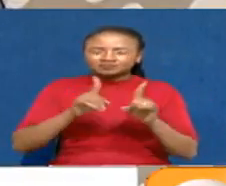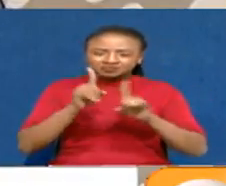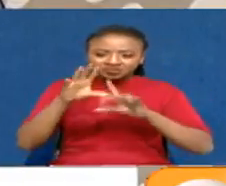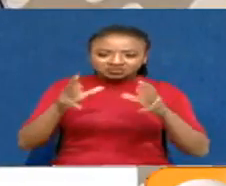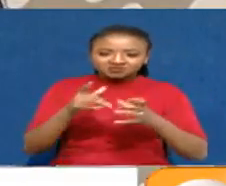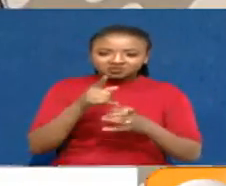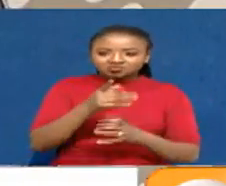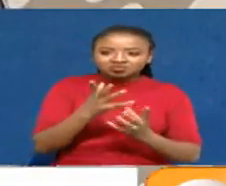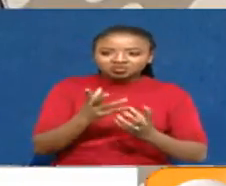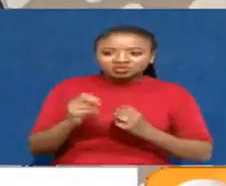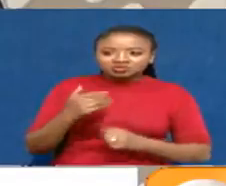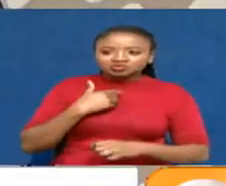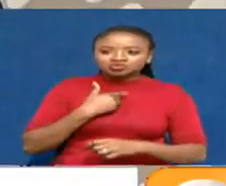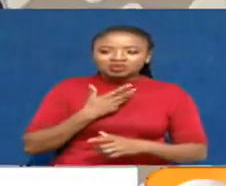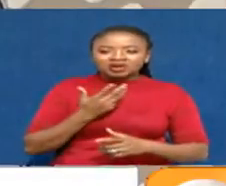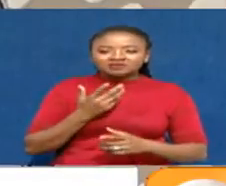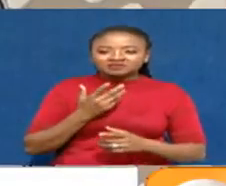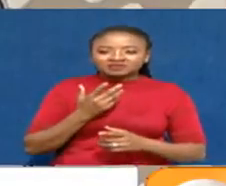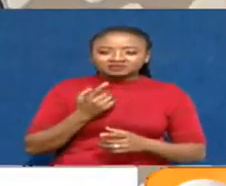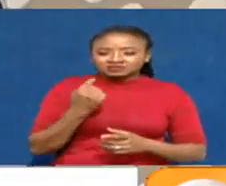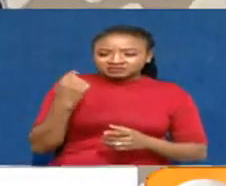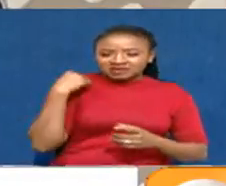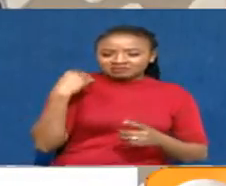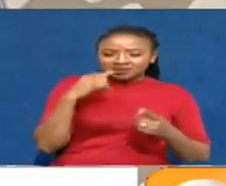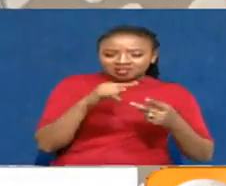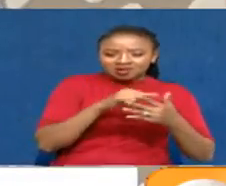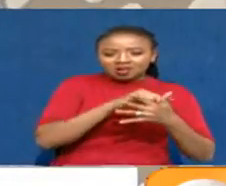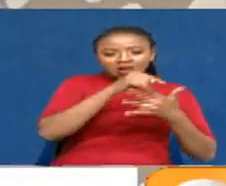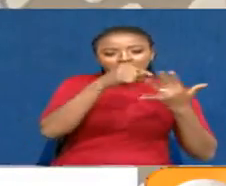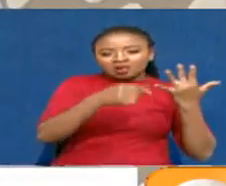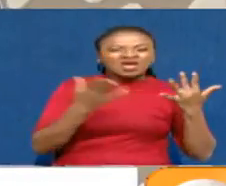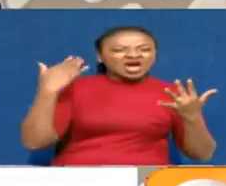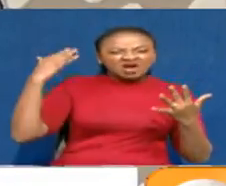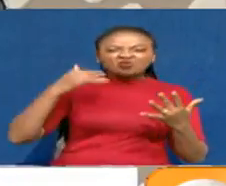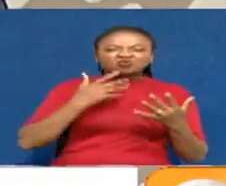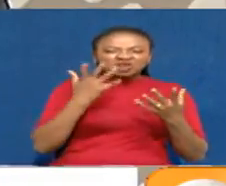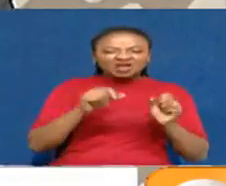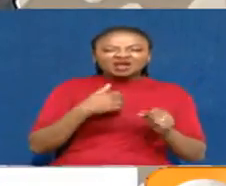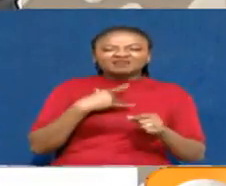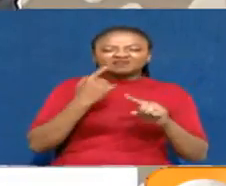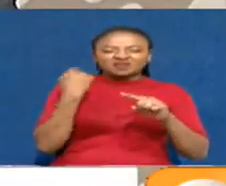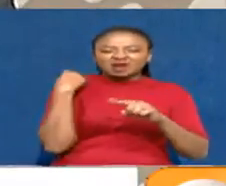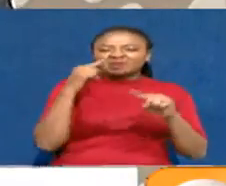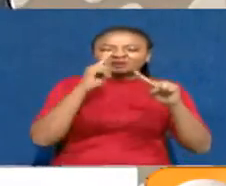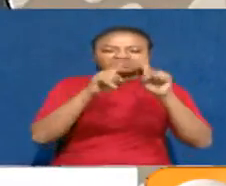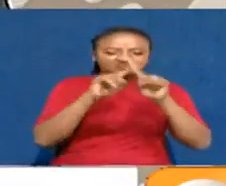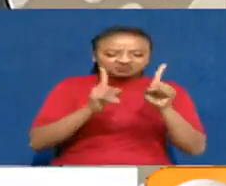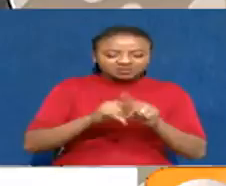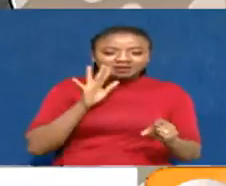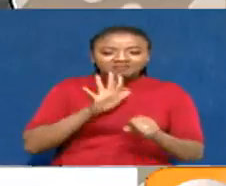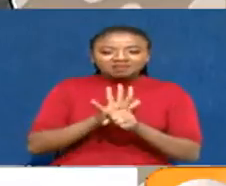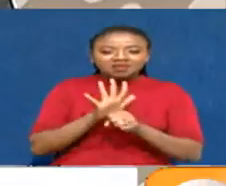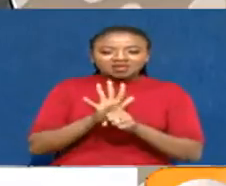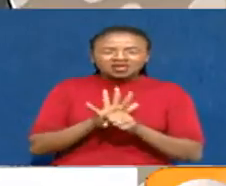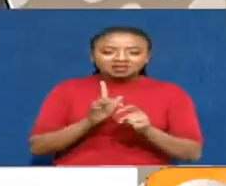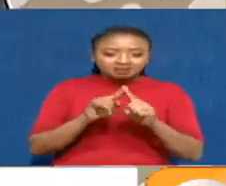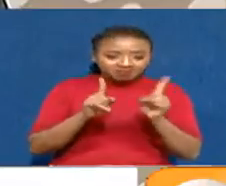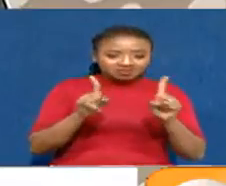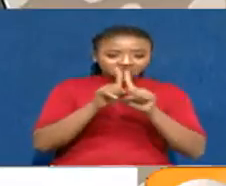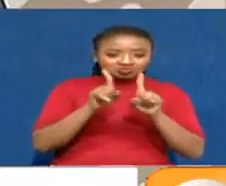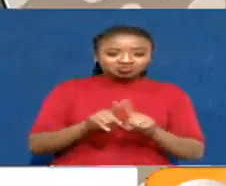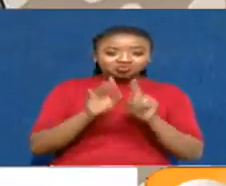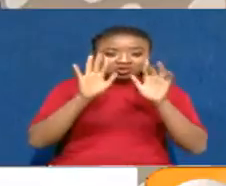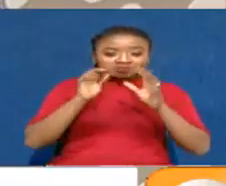more than certain number of lines. Mm. In the past, you could have as many as possible. And you, before you do that, I think you are supposed